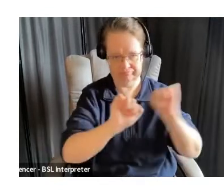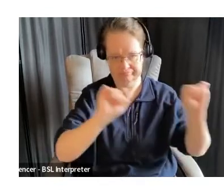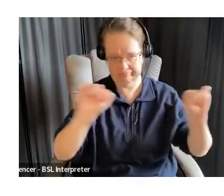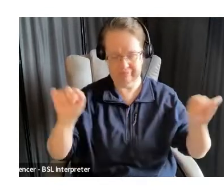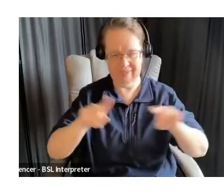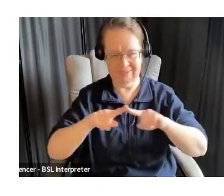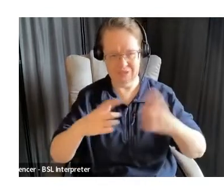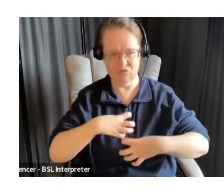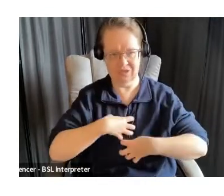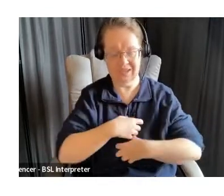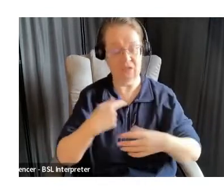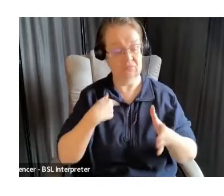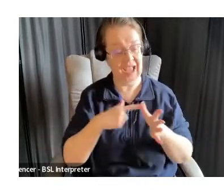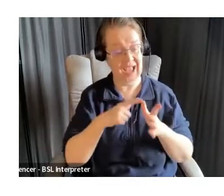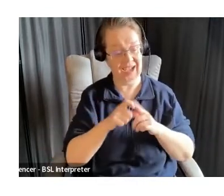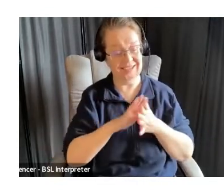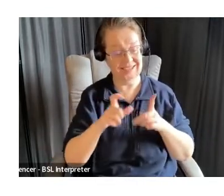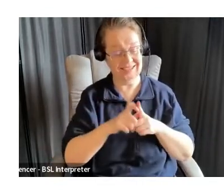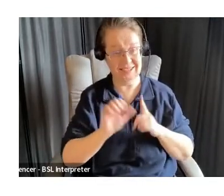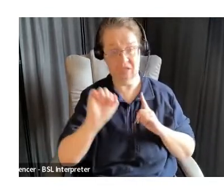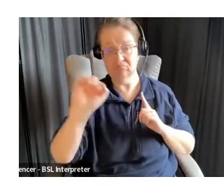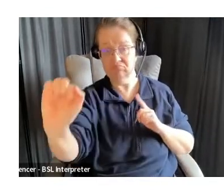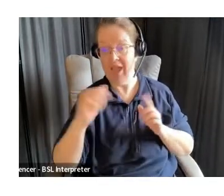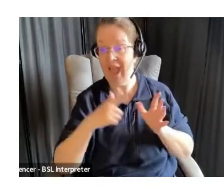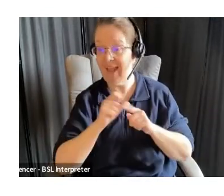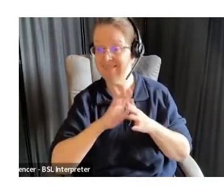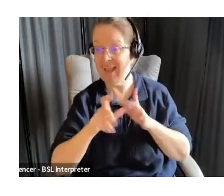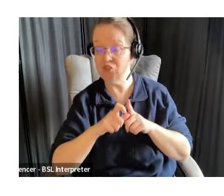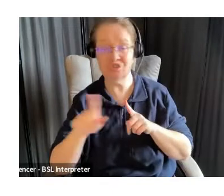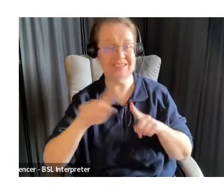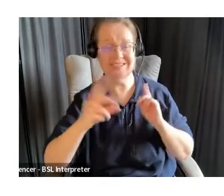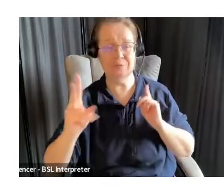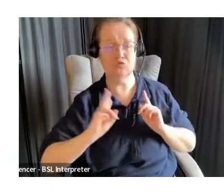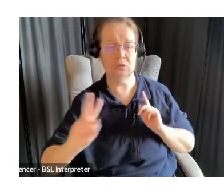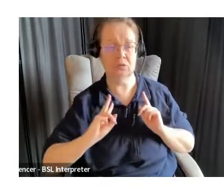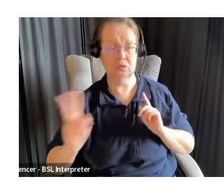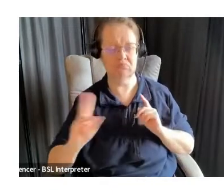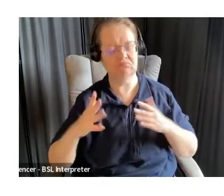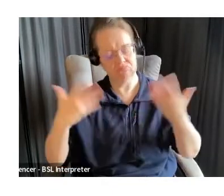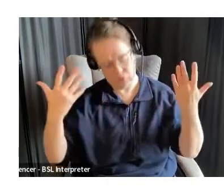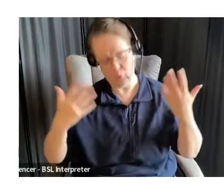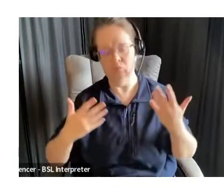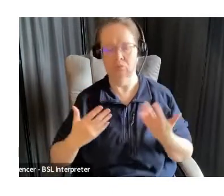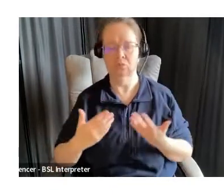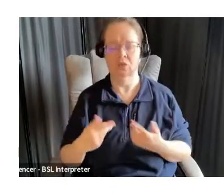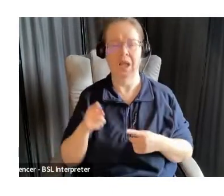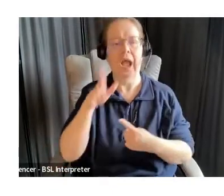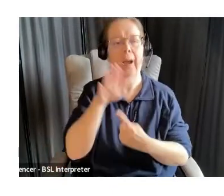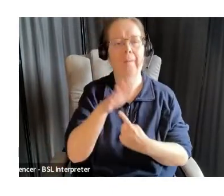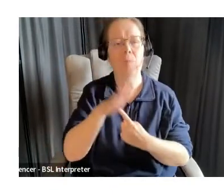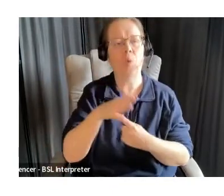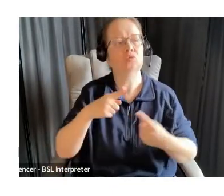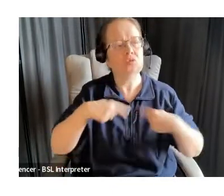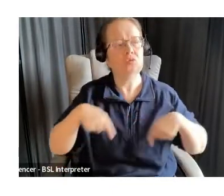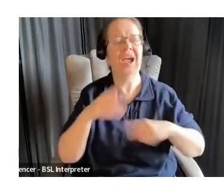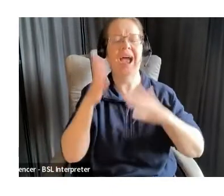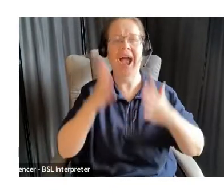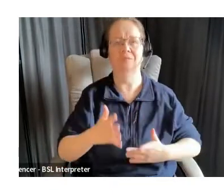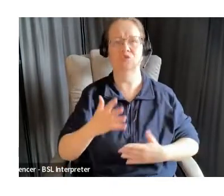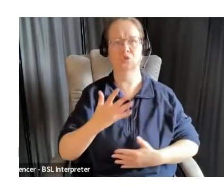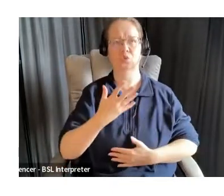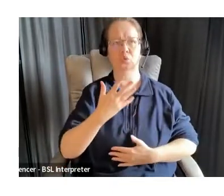adjustments. My ADHD will be different from your ADHD and so on and so forth. So that's why it's really important for us to